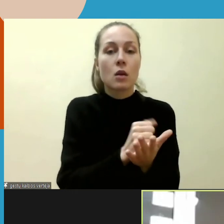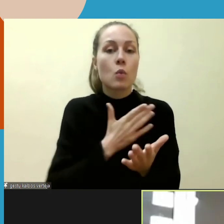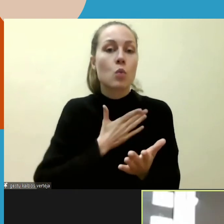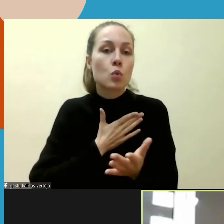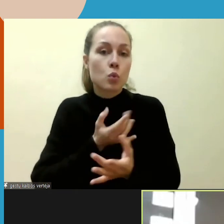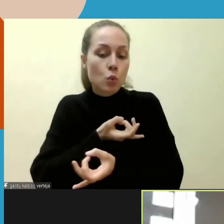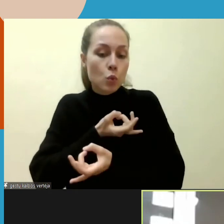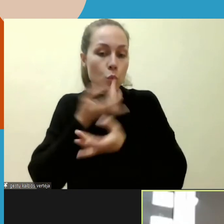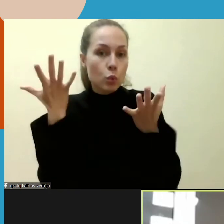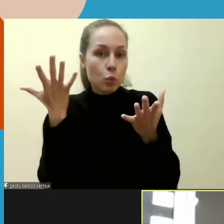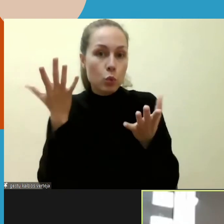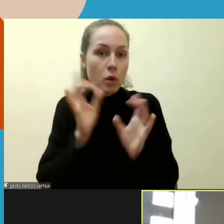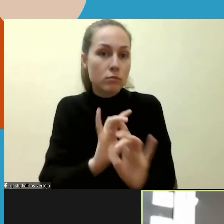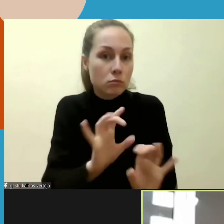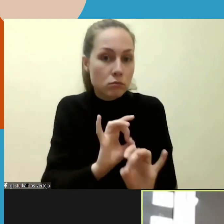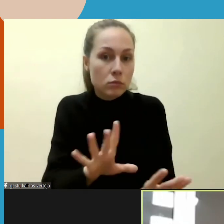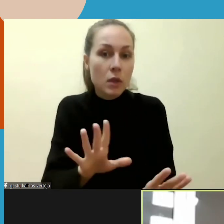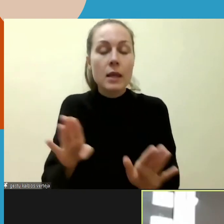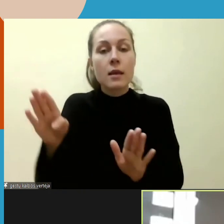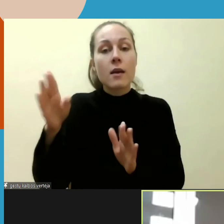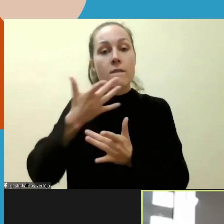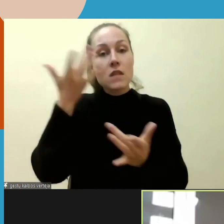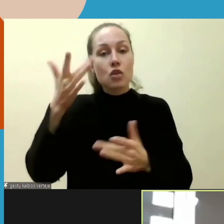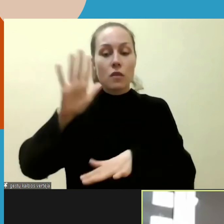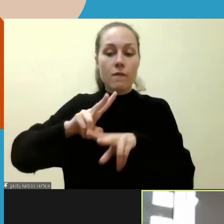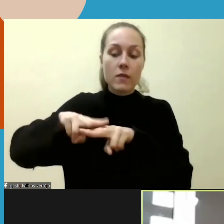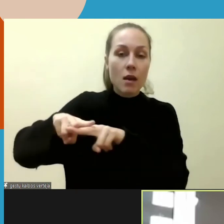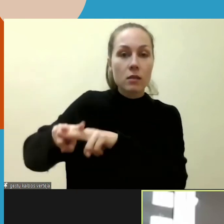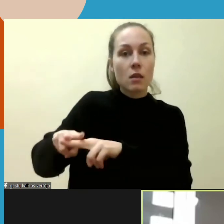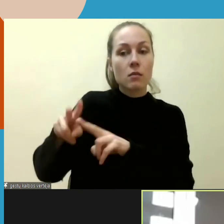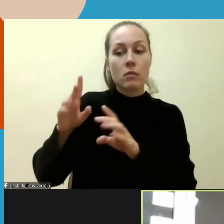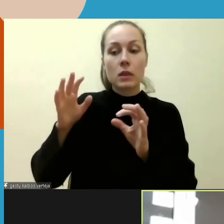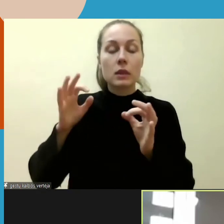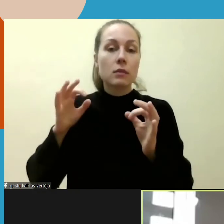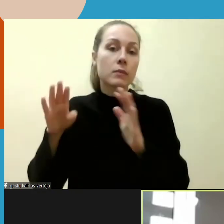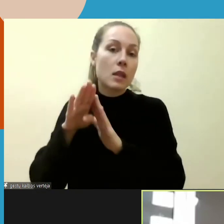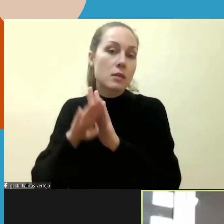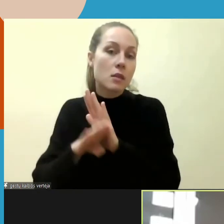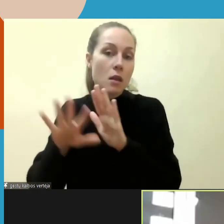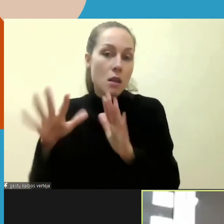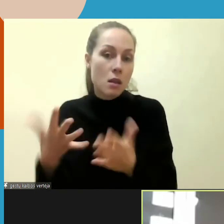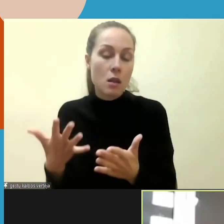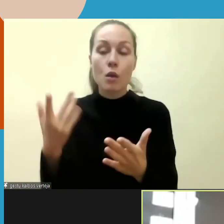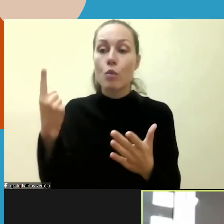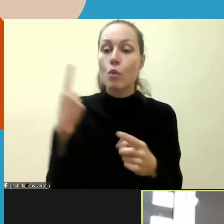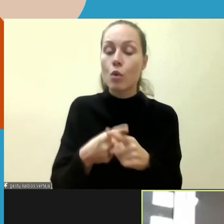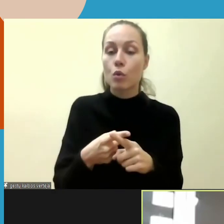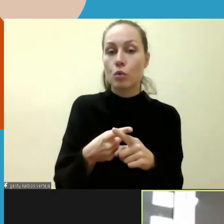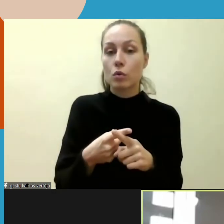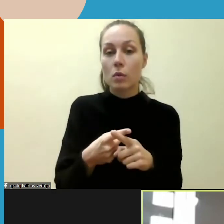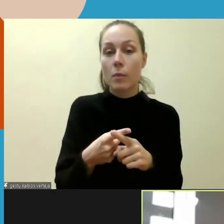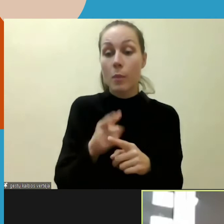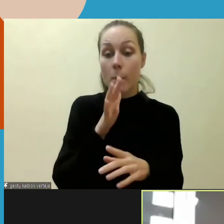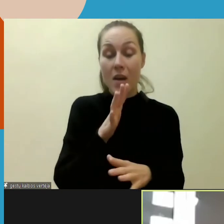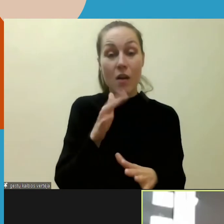various aspects of their life. For example, to provide them with the rules on the public order,